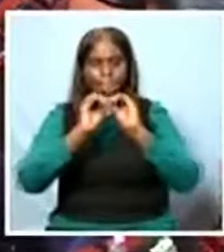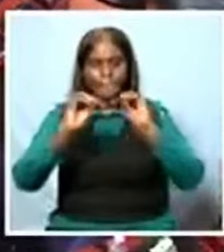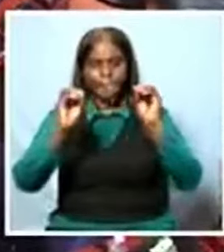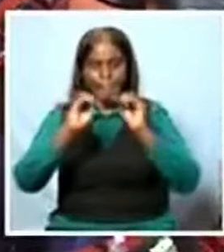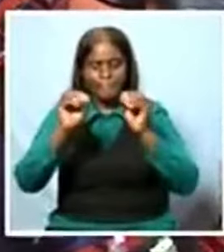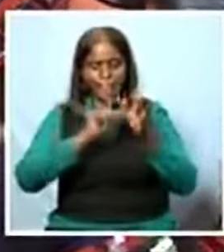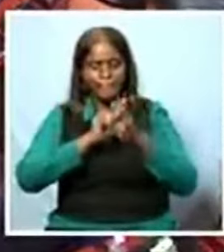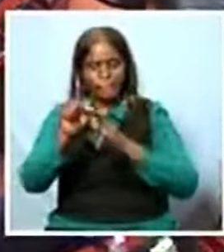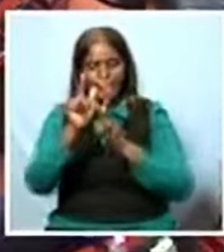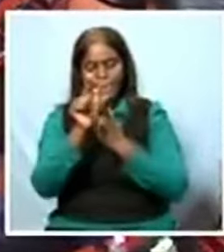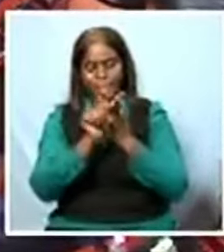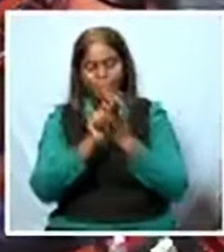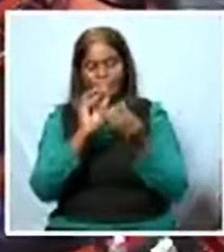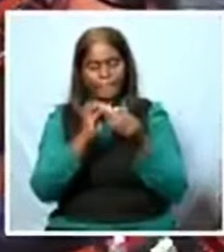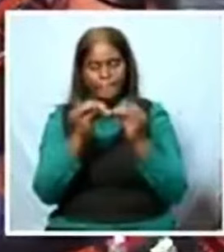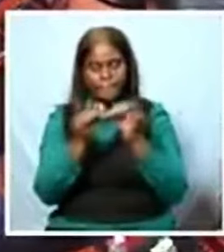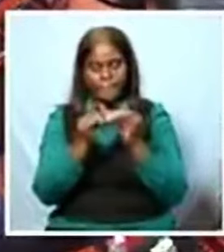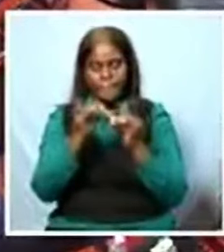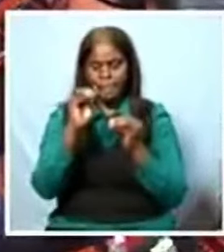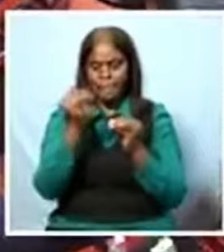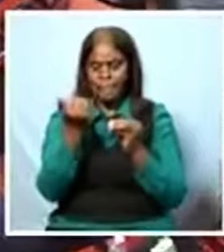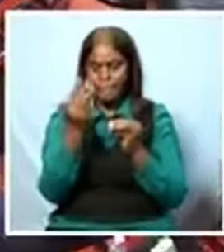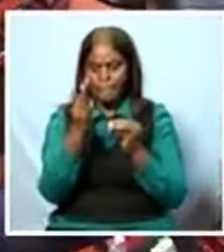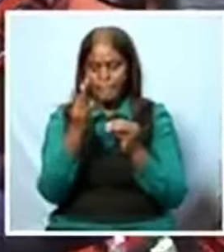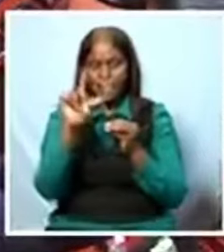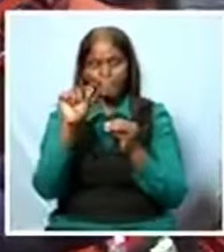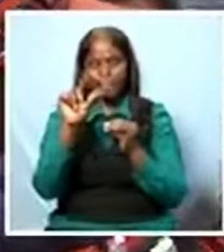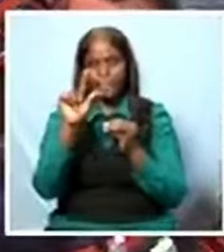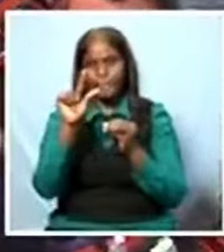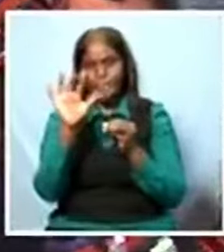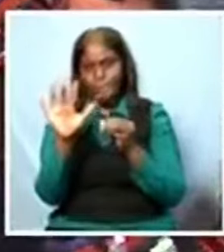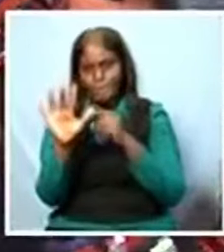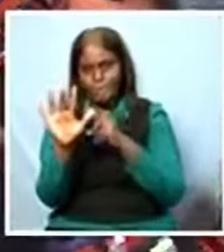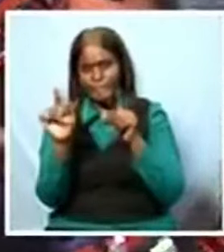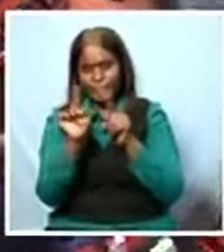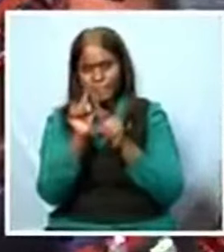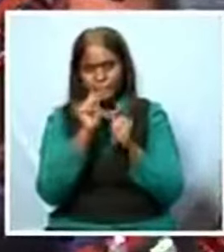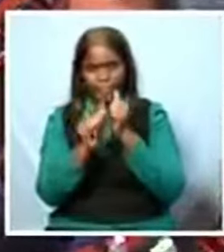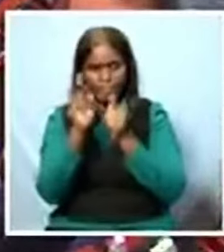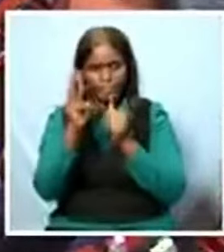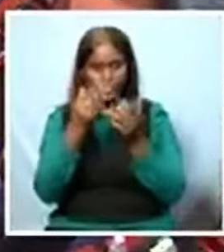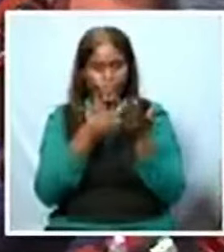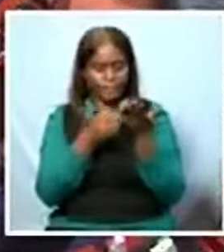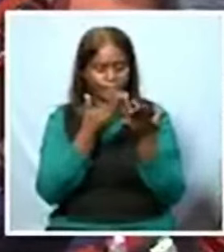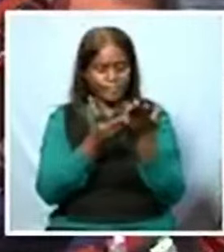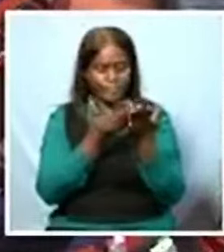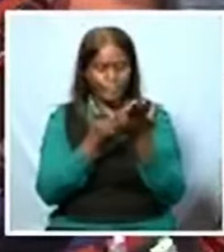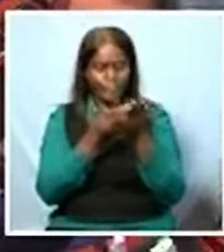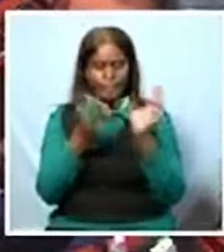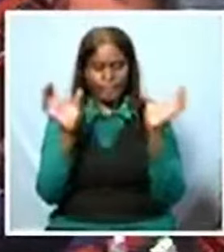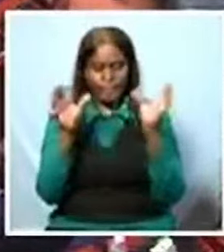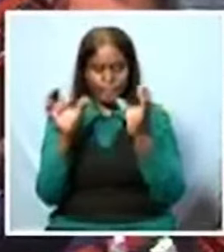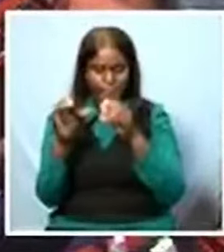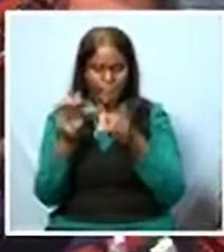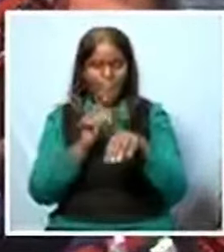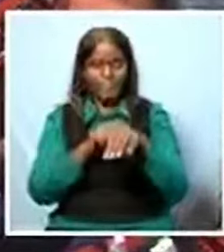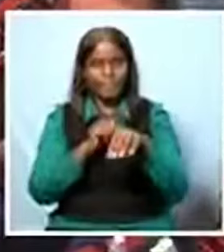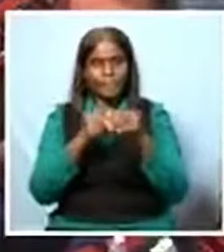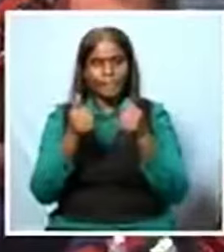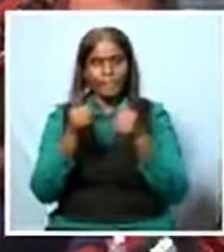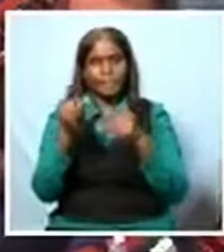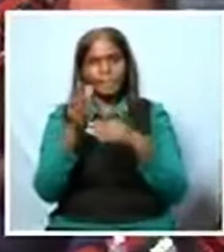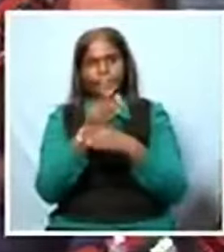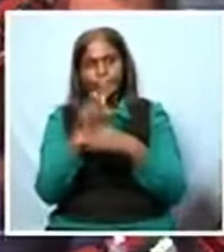Profession Bill, National Assembly Bill number 14 of 2025, which will be considered at committee stage. So that's the